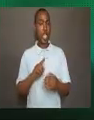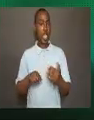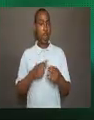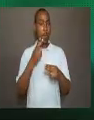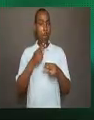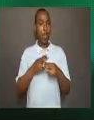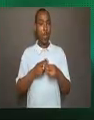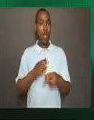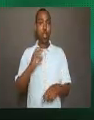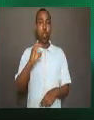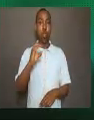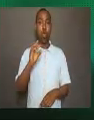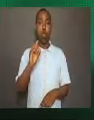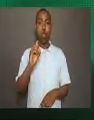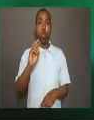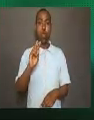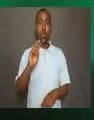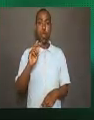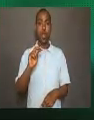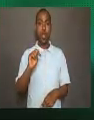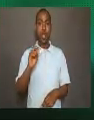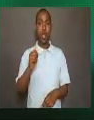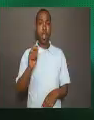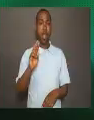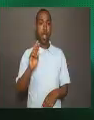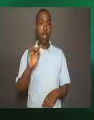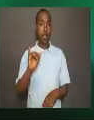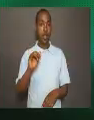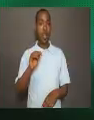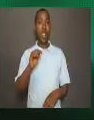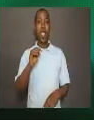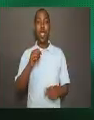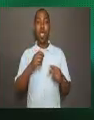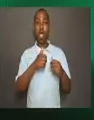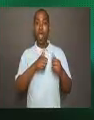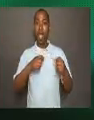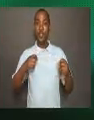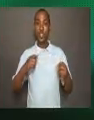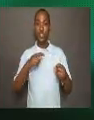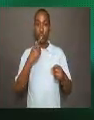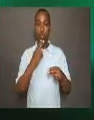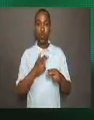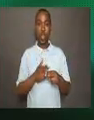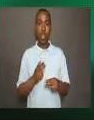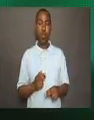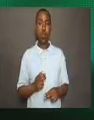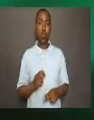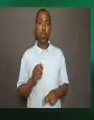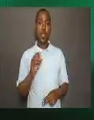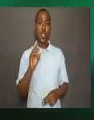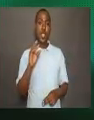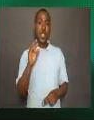coronary arteries. The vessels that remove the deoxygenated